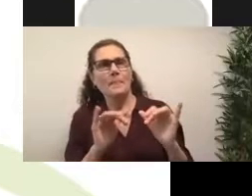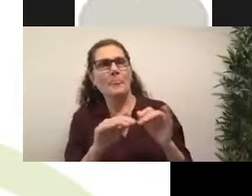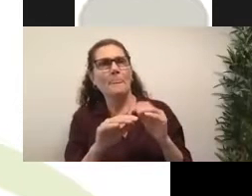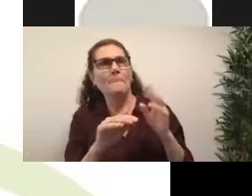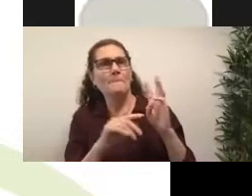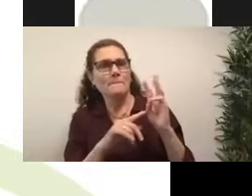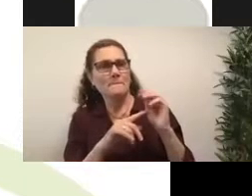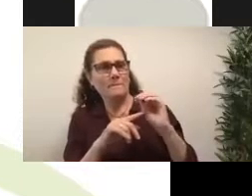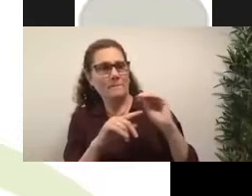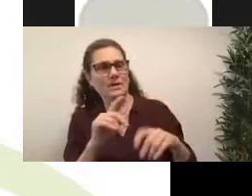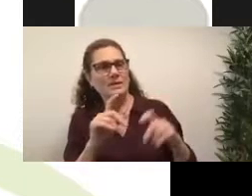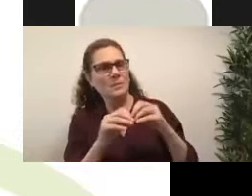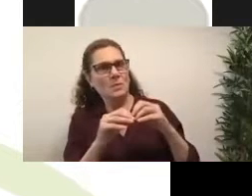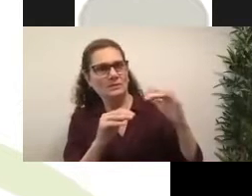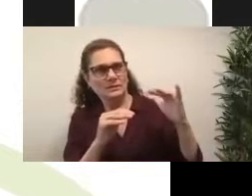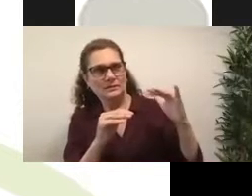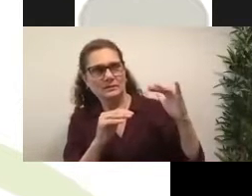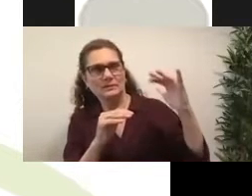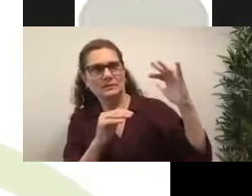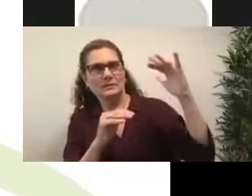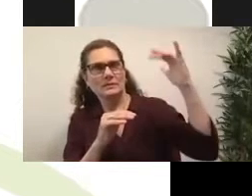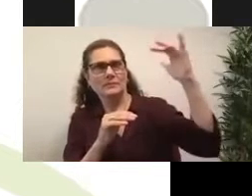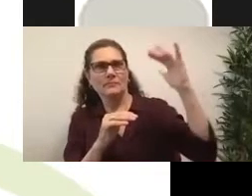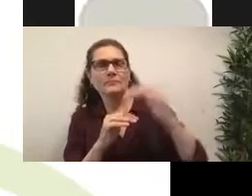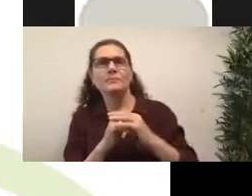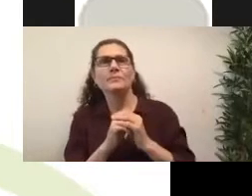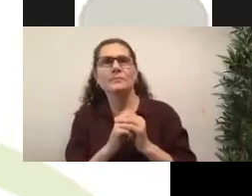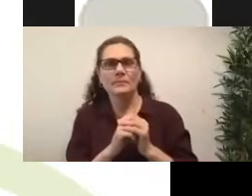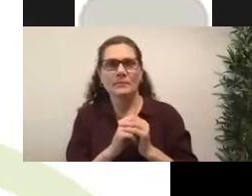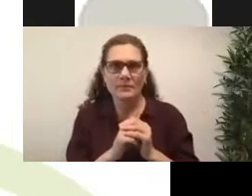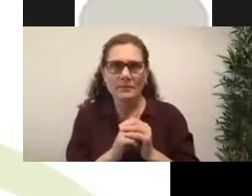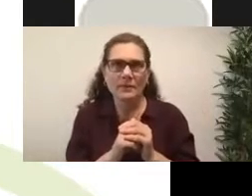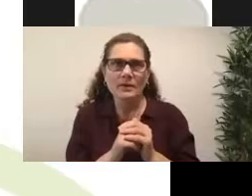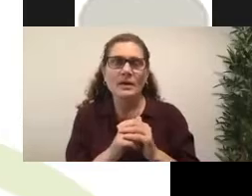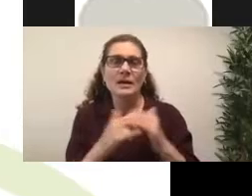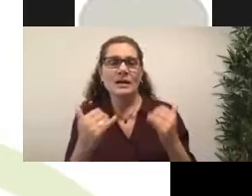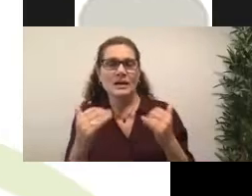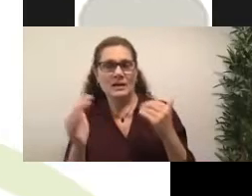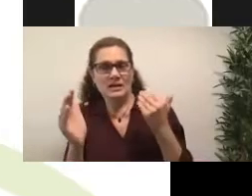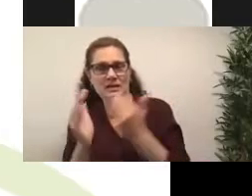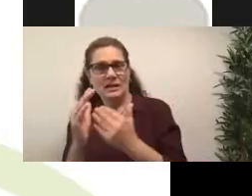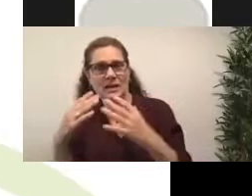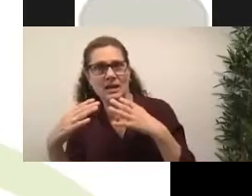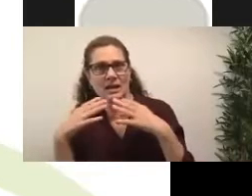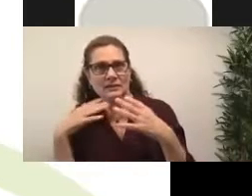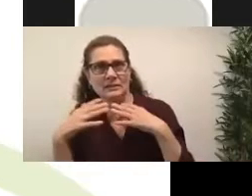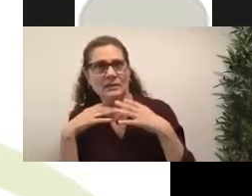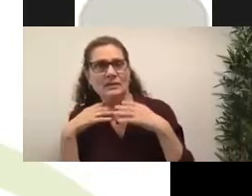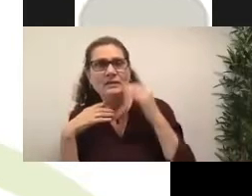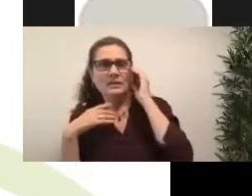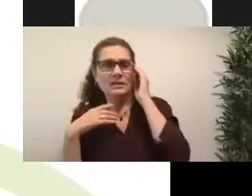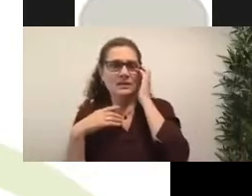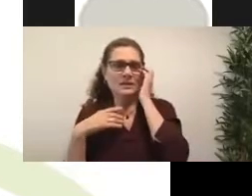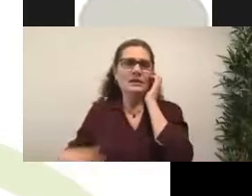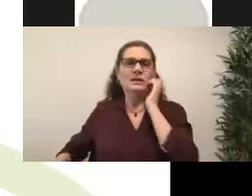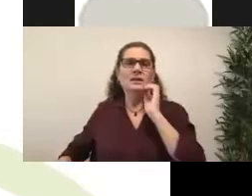even higher, I hope, as we get closer to the holidays. 64.6% of adults have received at least one dose. And if you're looking for